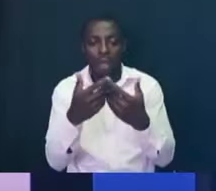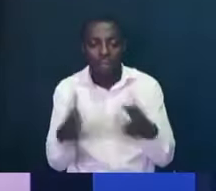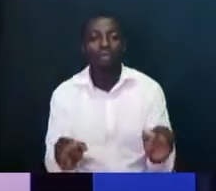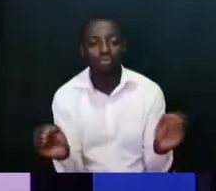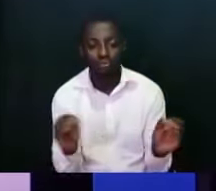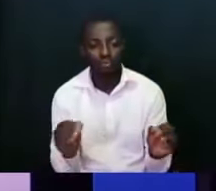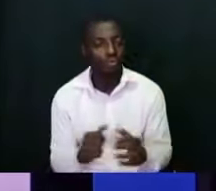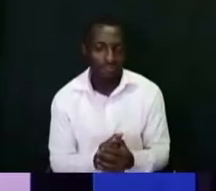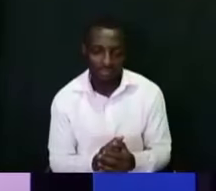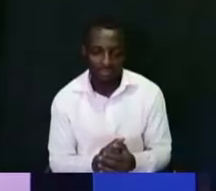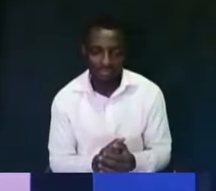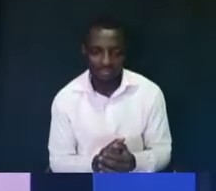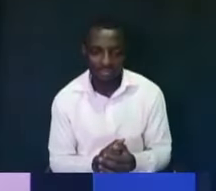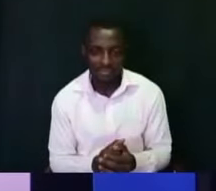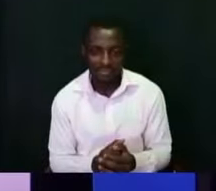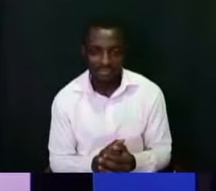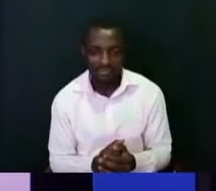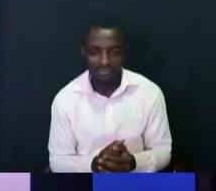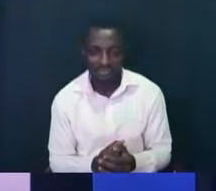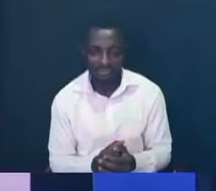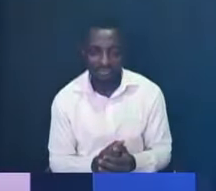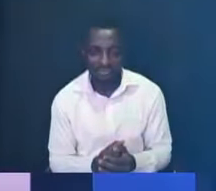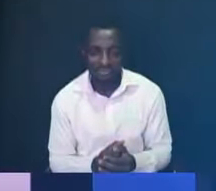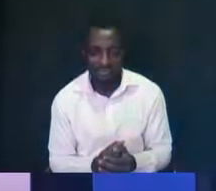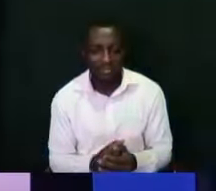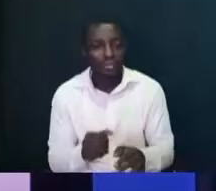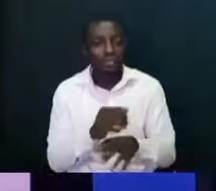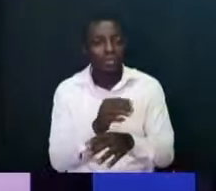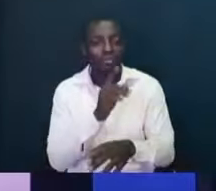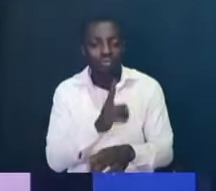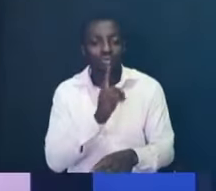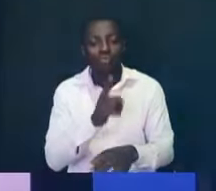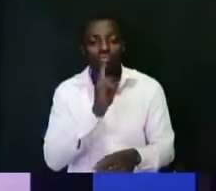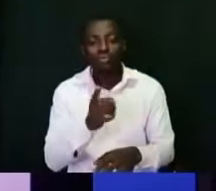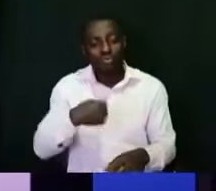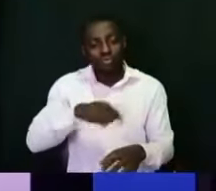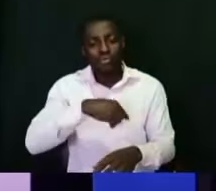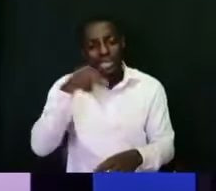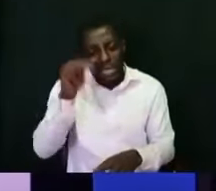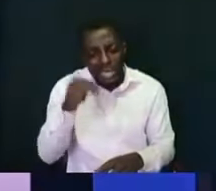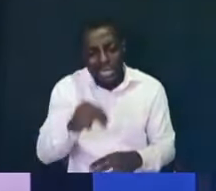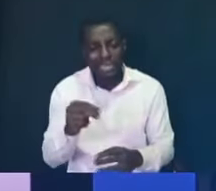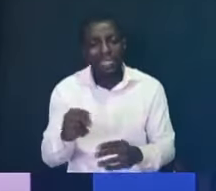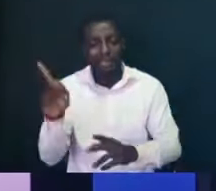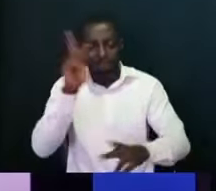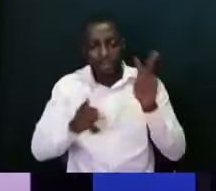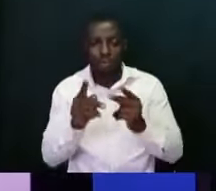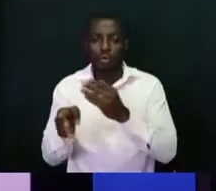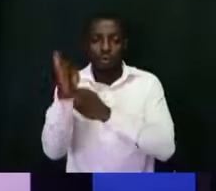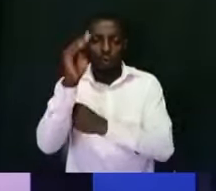blood has never lost its power. Moja ni you only need certain kind of men. Na hia ye ni pa and may the Lord cause